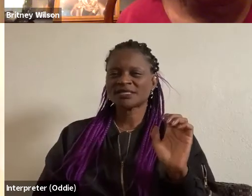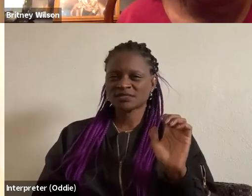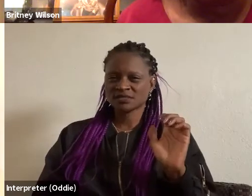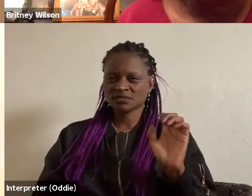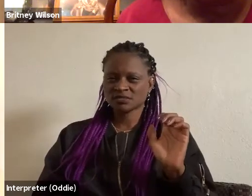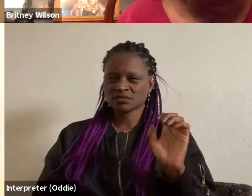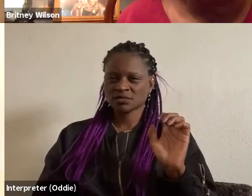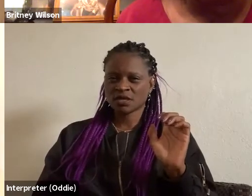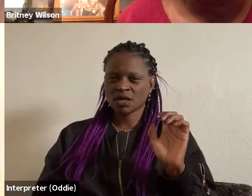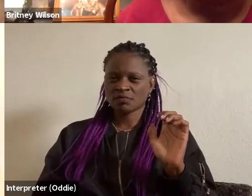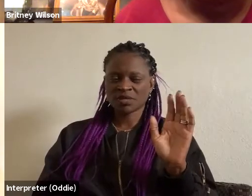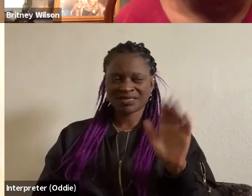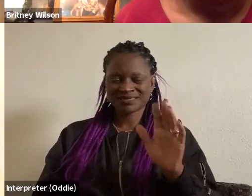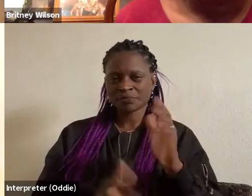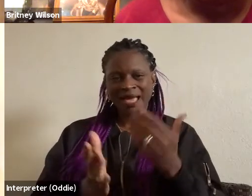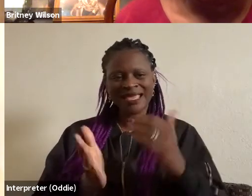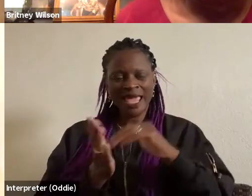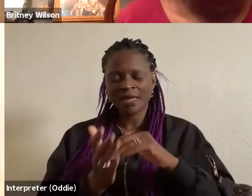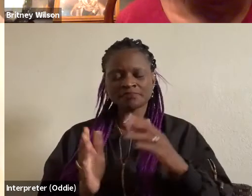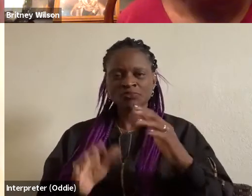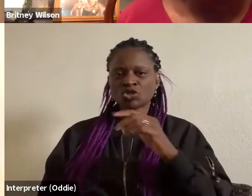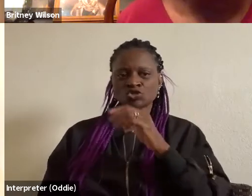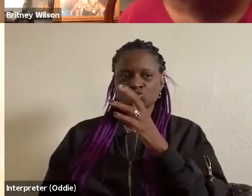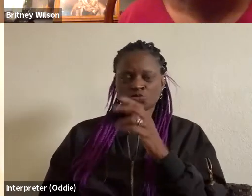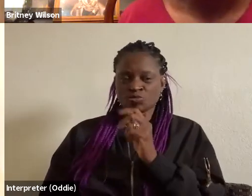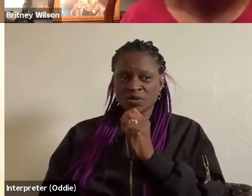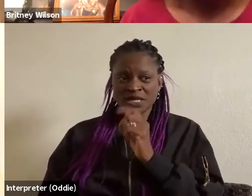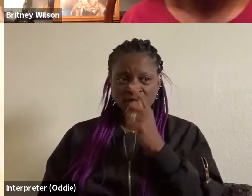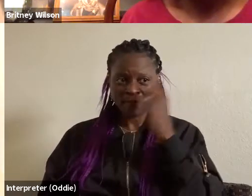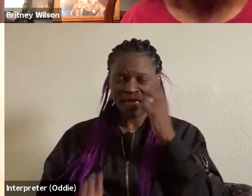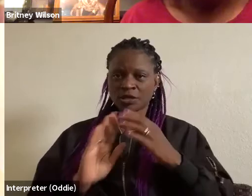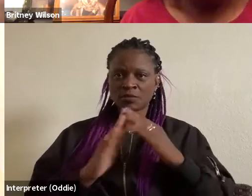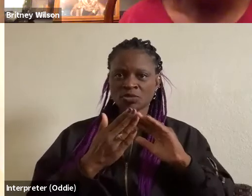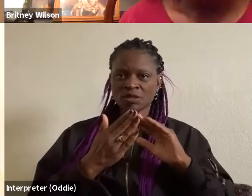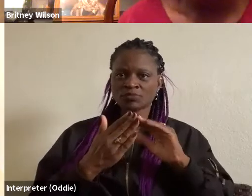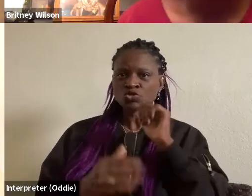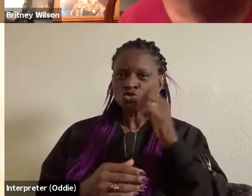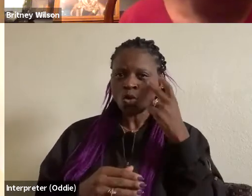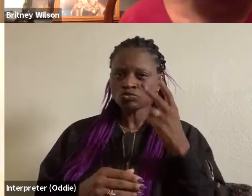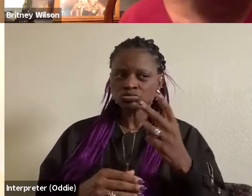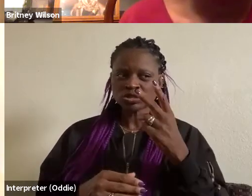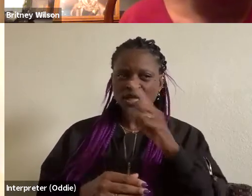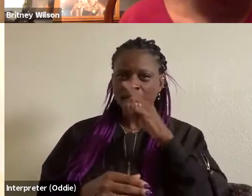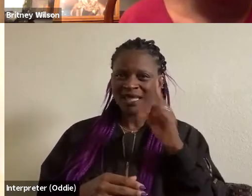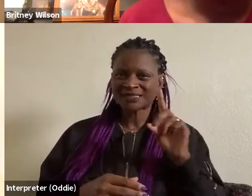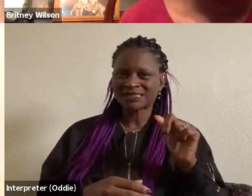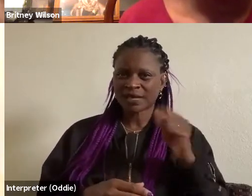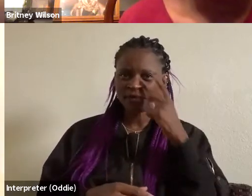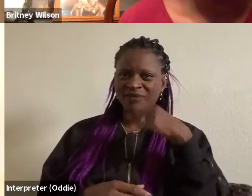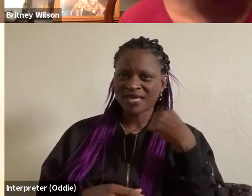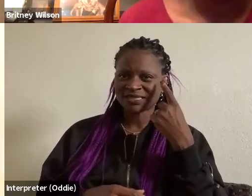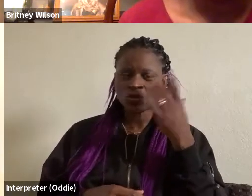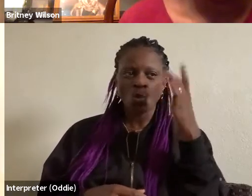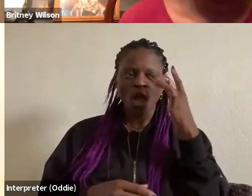in a community, when you don't see Black disabled faces, then why would you attach an identity to something that you don't see? Why would you feel